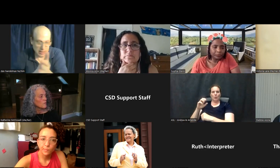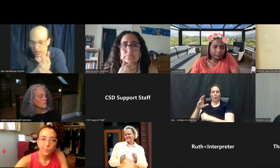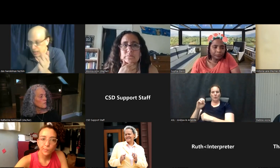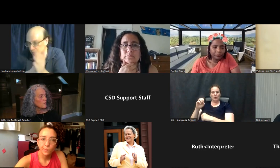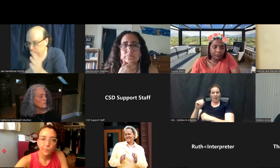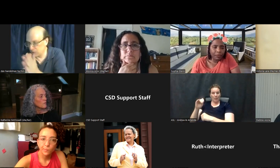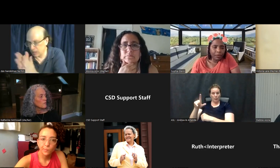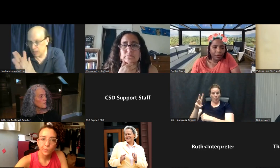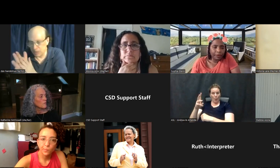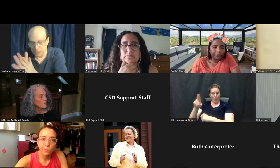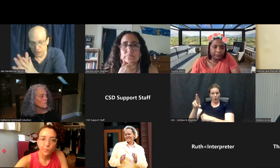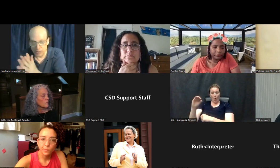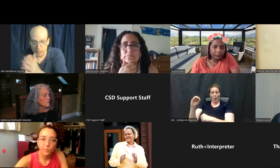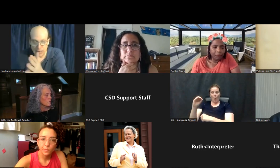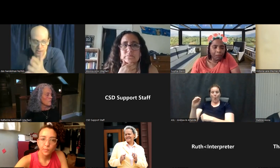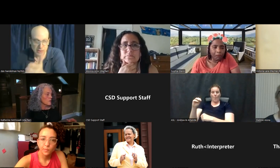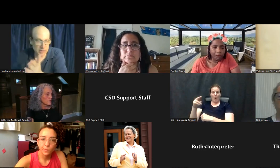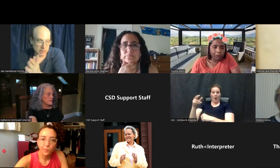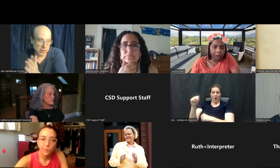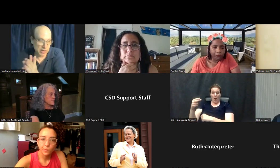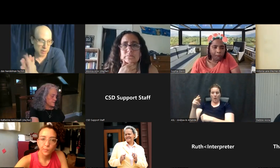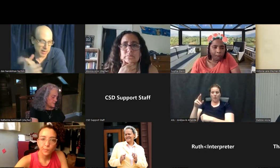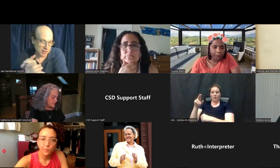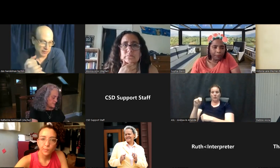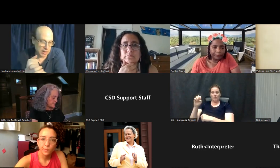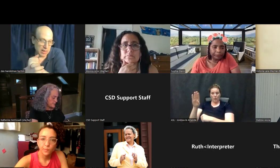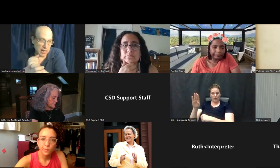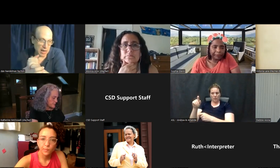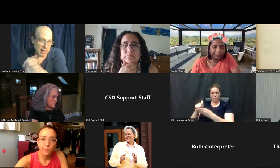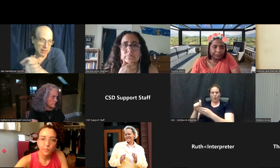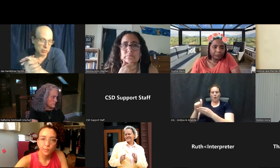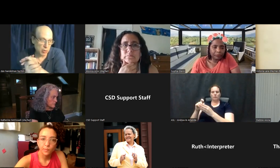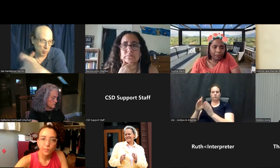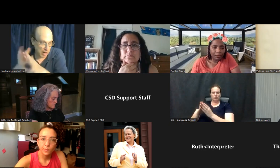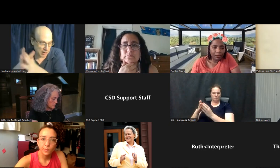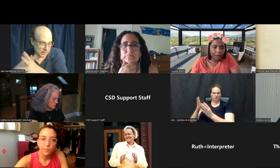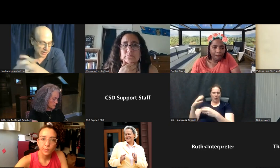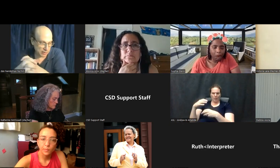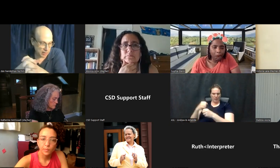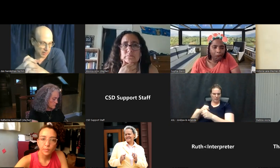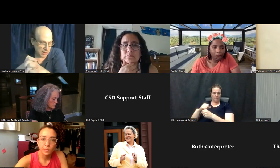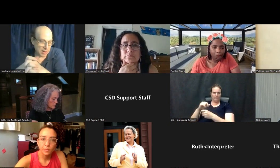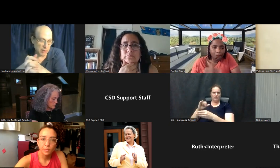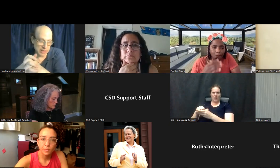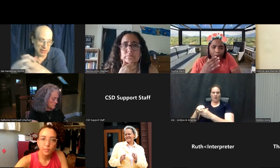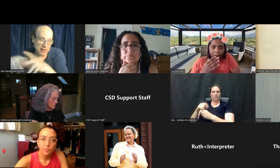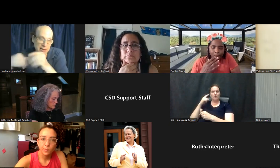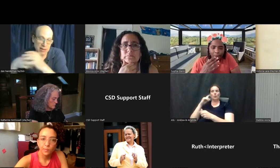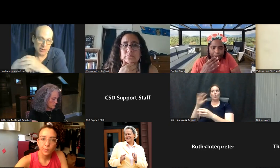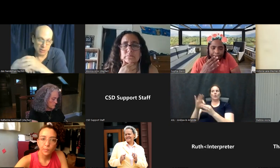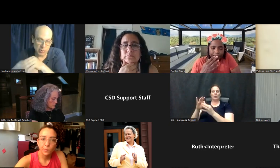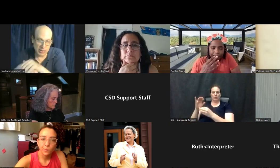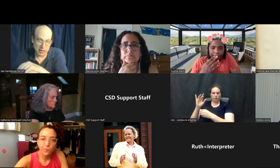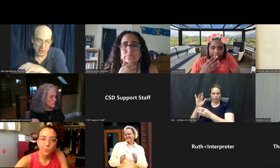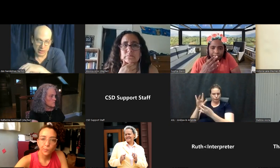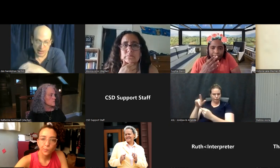Nebraska. He wrote a book a couple of years ago that's supposedly comprehensive. I think it's worthwhile reaching out to him. I will say that